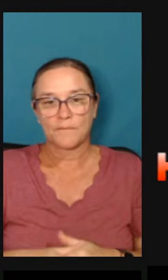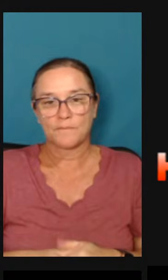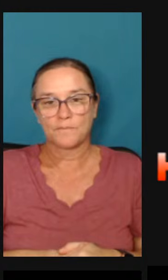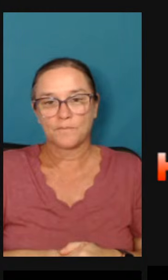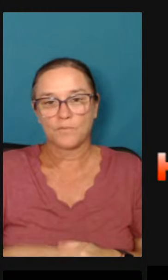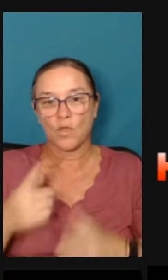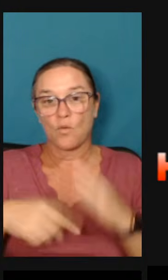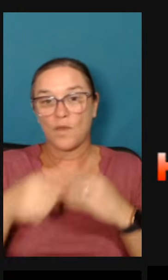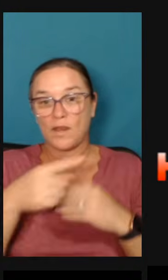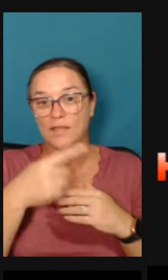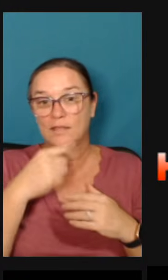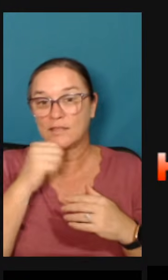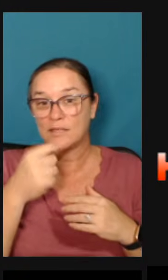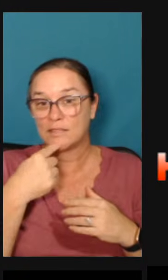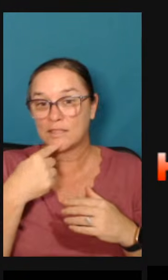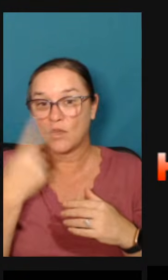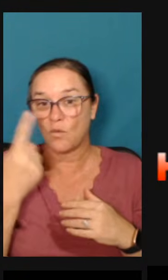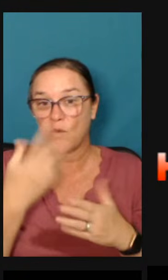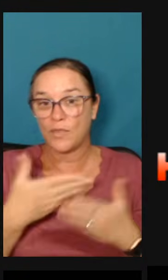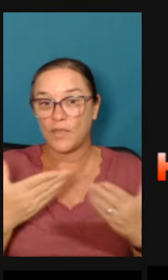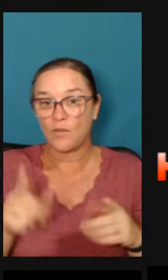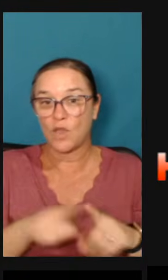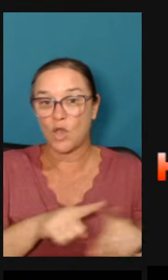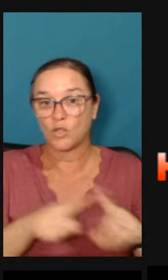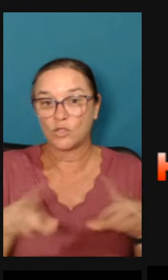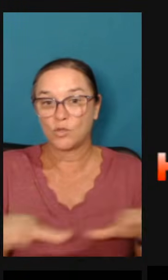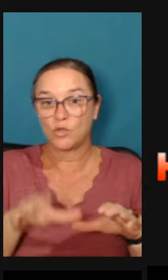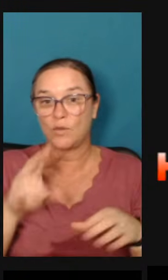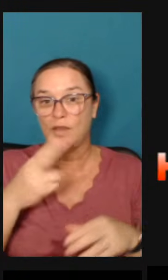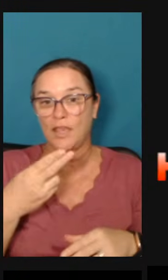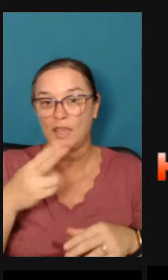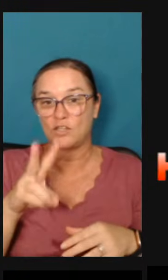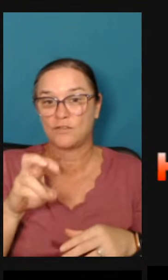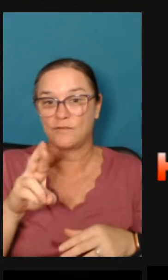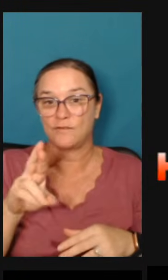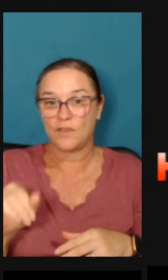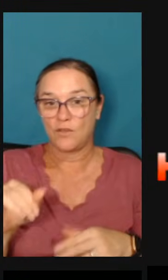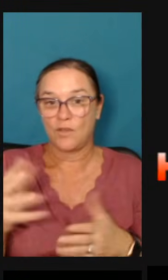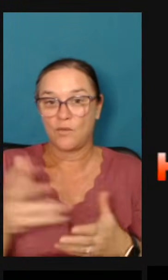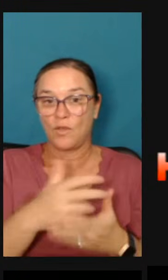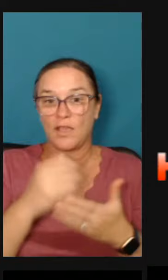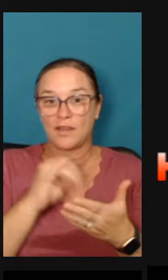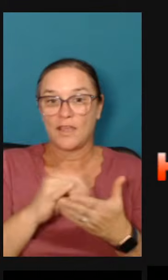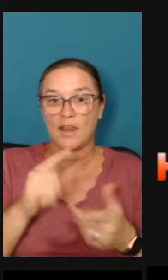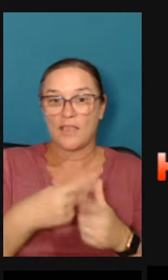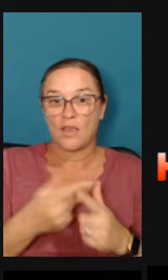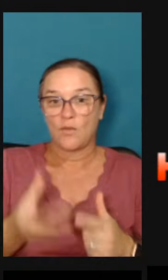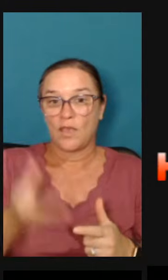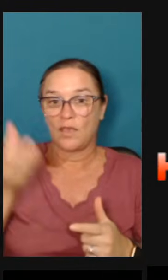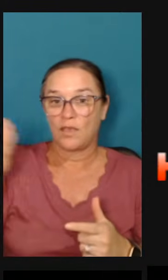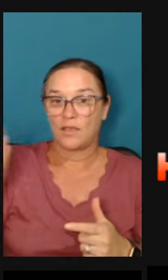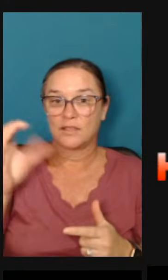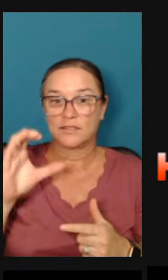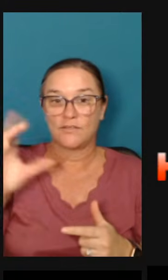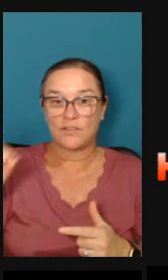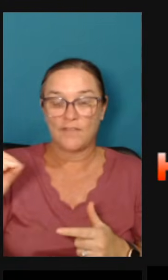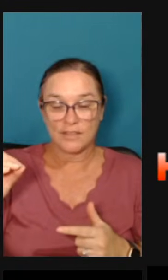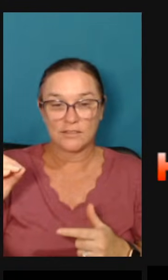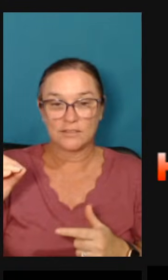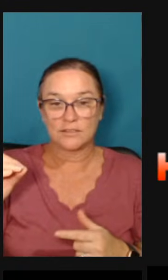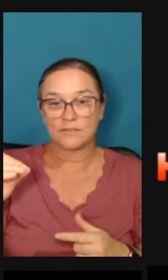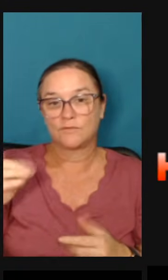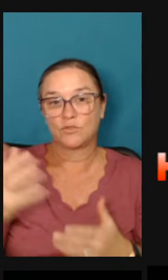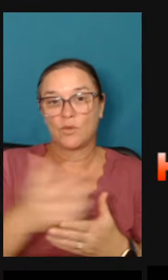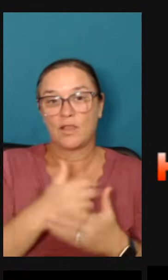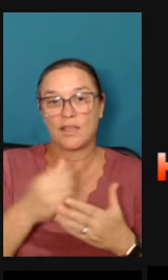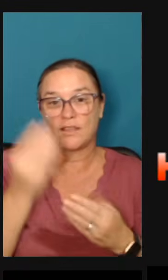is that one of the things that we also do at HBerry is collect that and pass it to civil defense. So we use social media to collect information